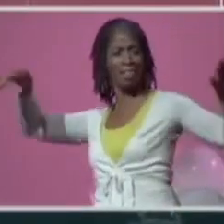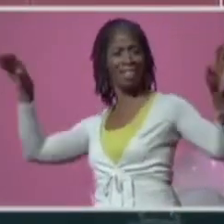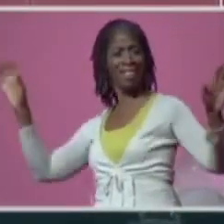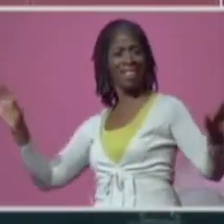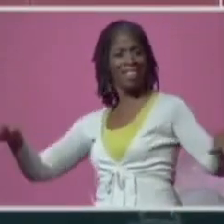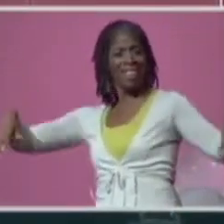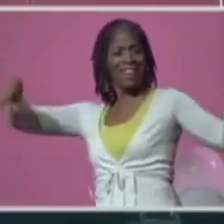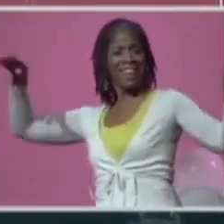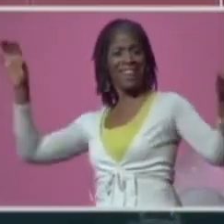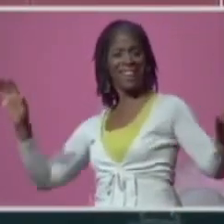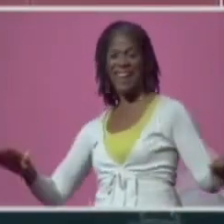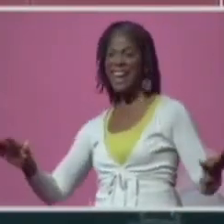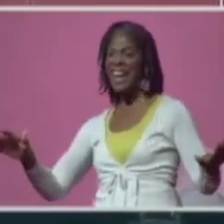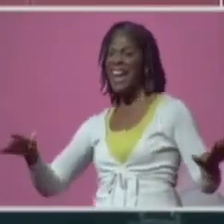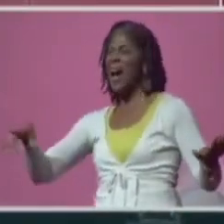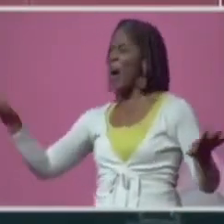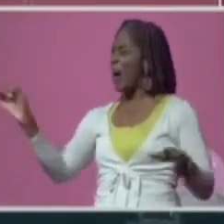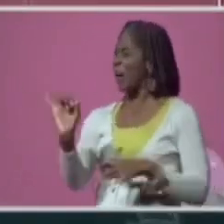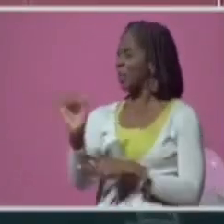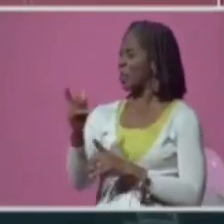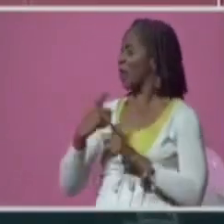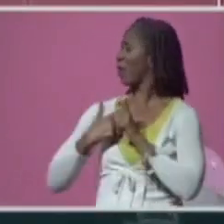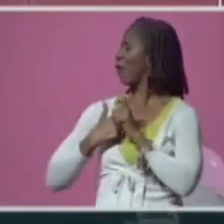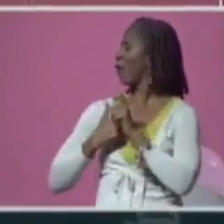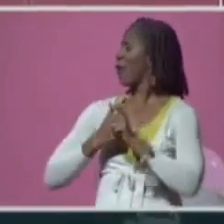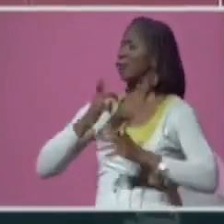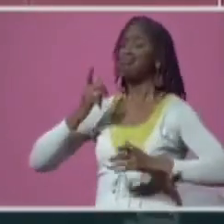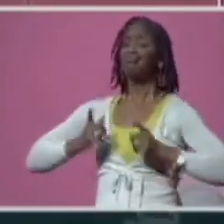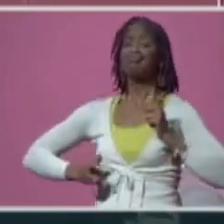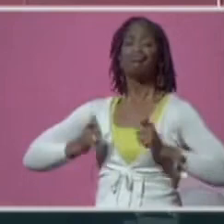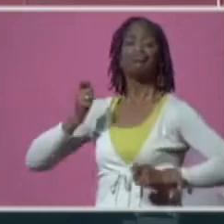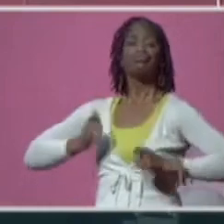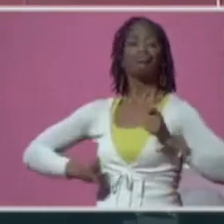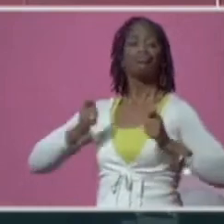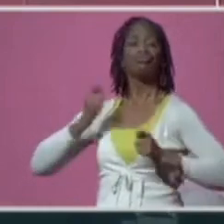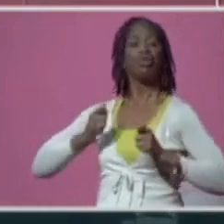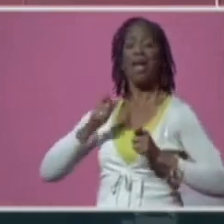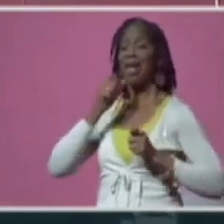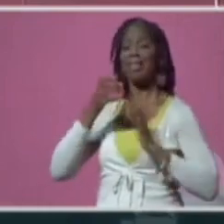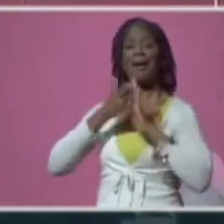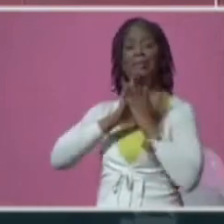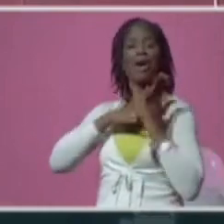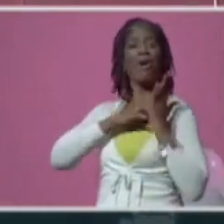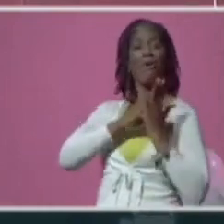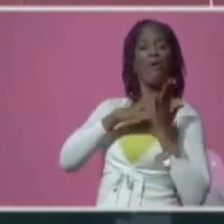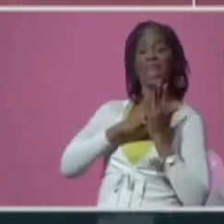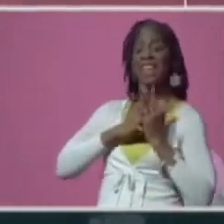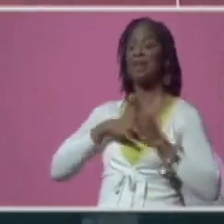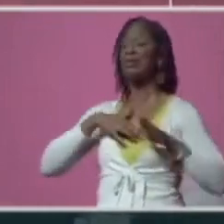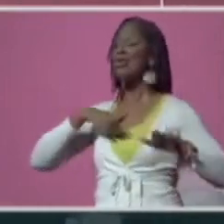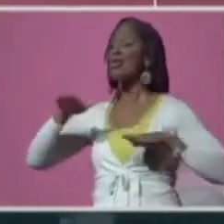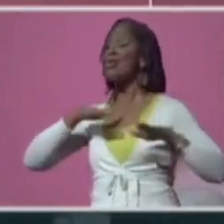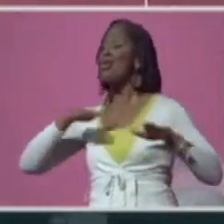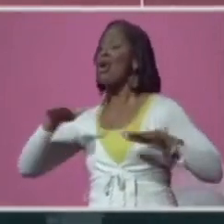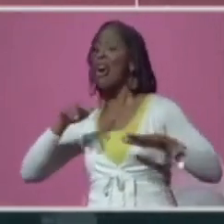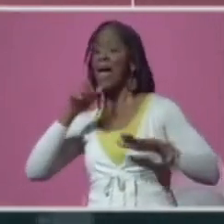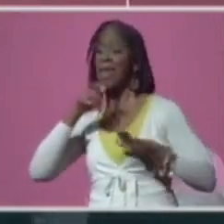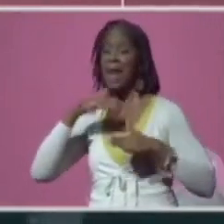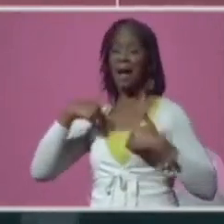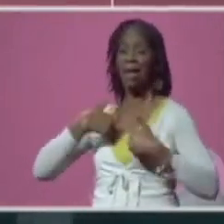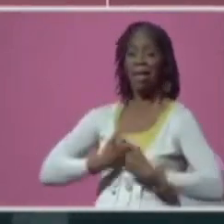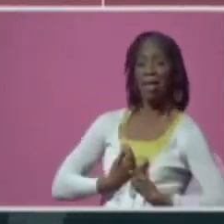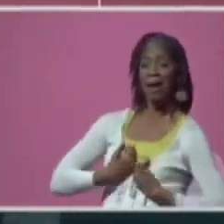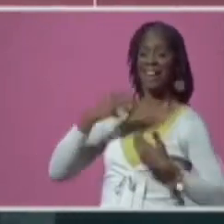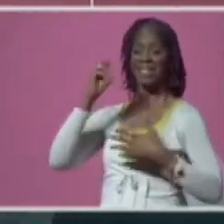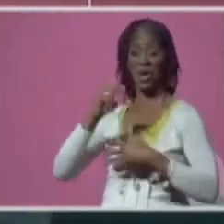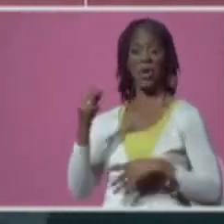eagles. Run and not get weary. Walk and not faint. The champ is